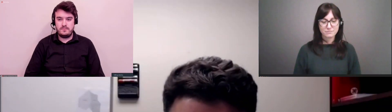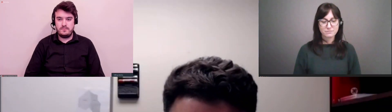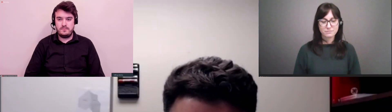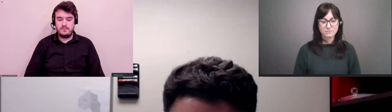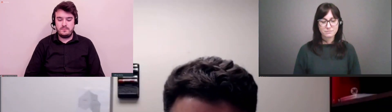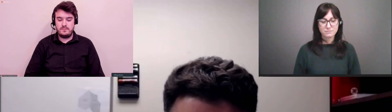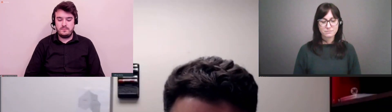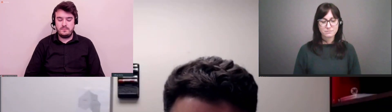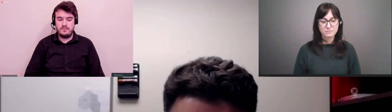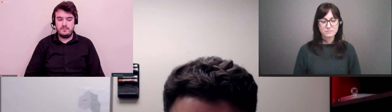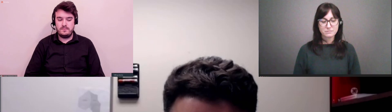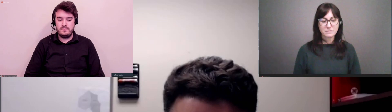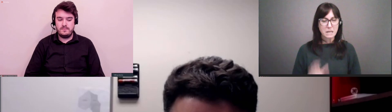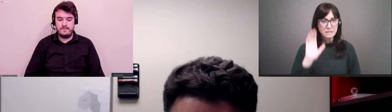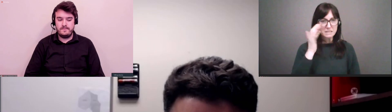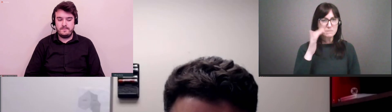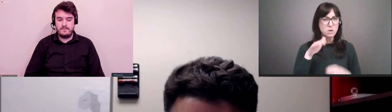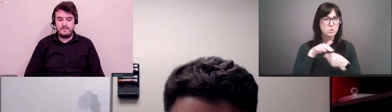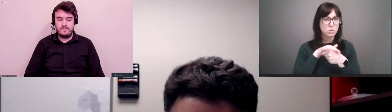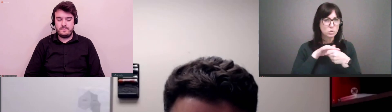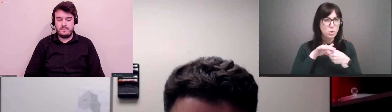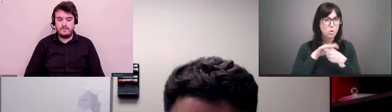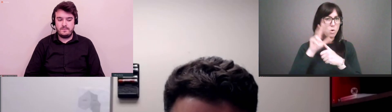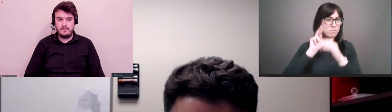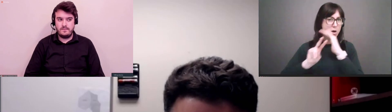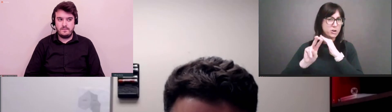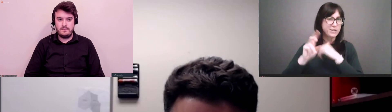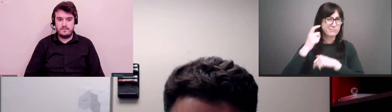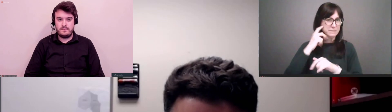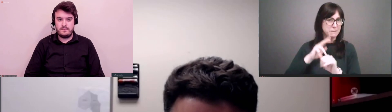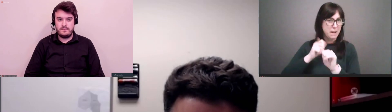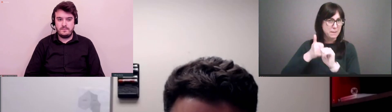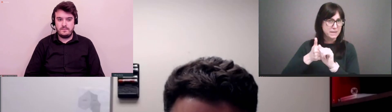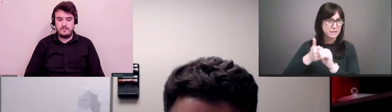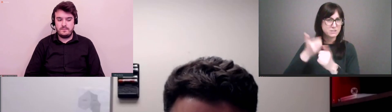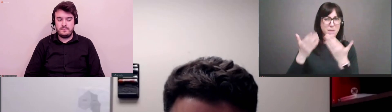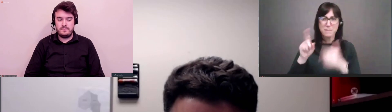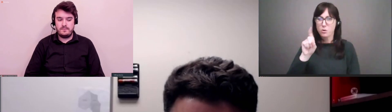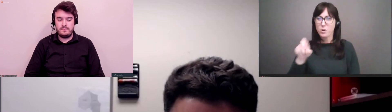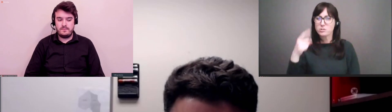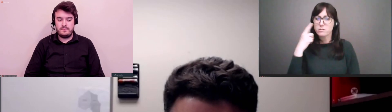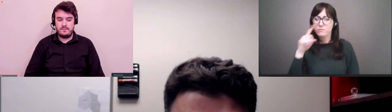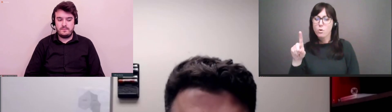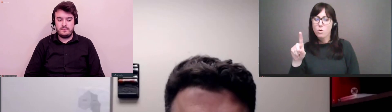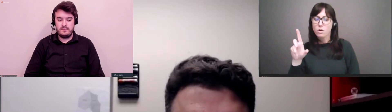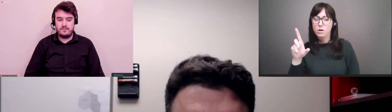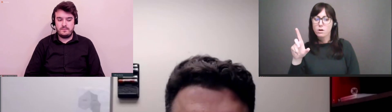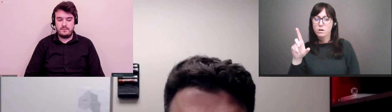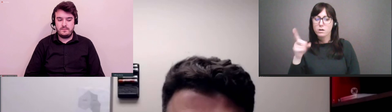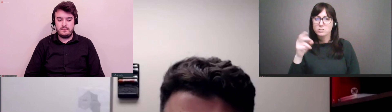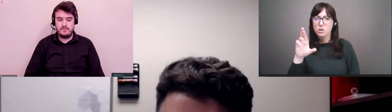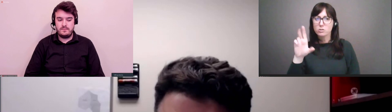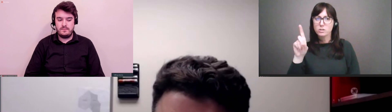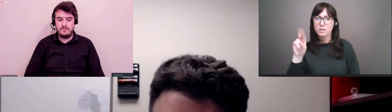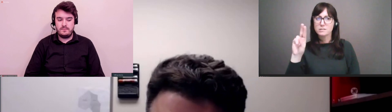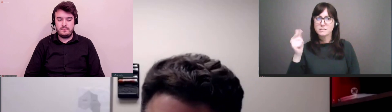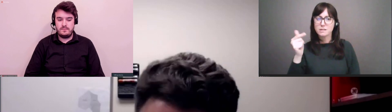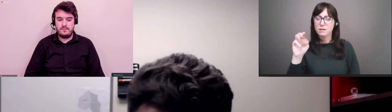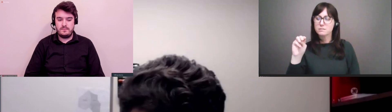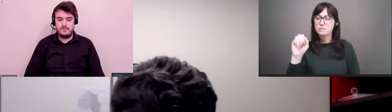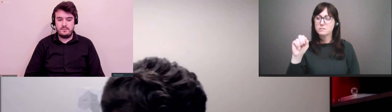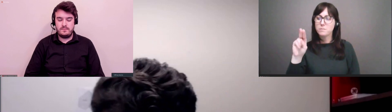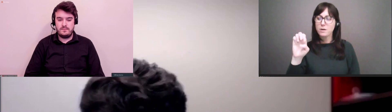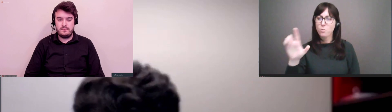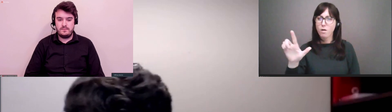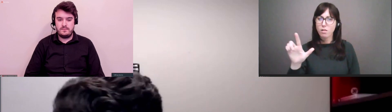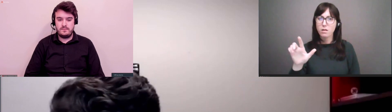understand that the local modeling has been updated, so this might be a question for Doug Manuel.